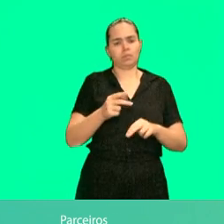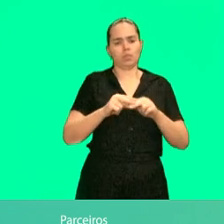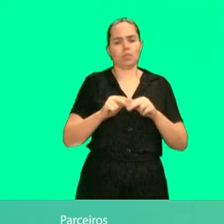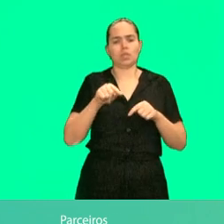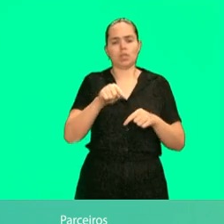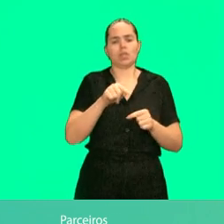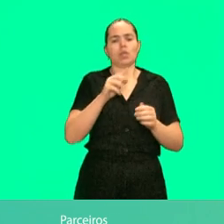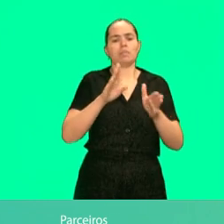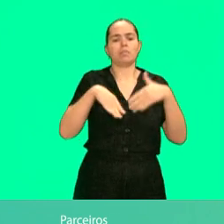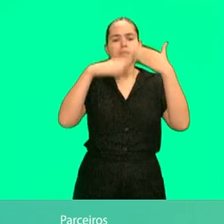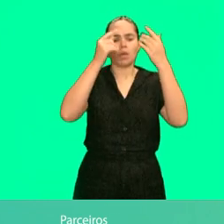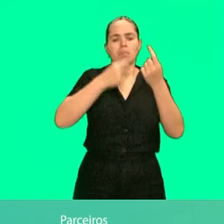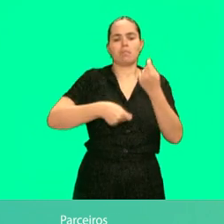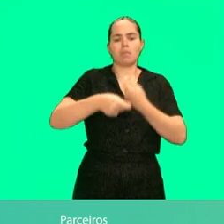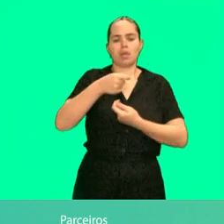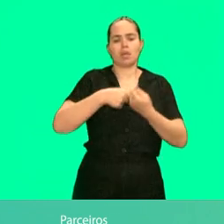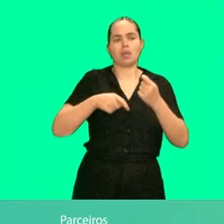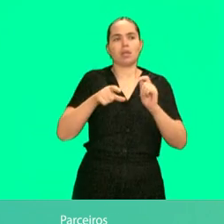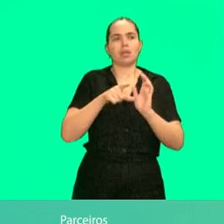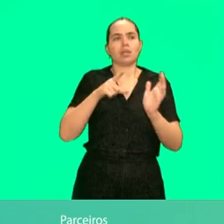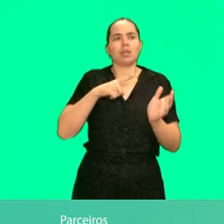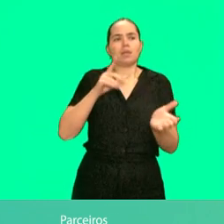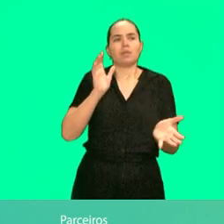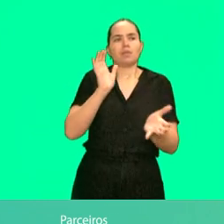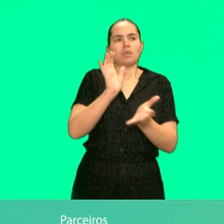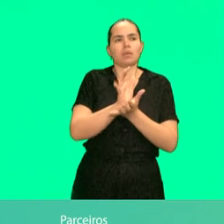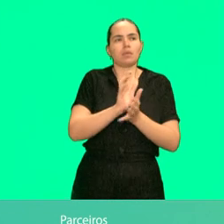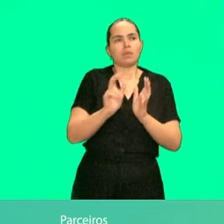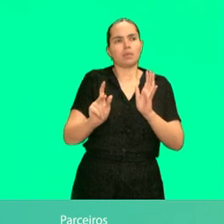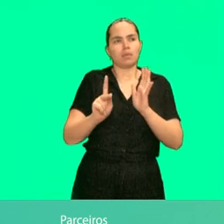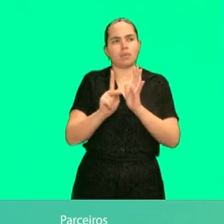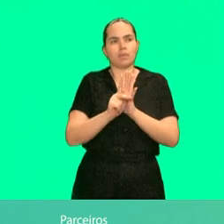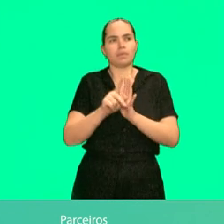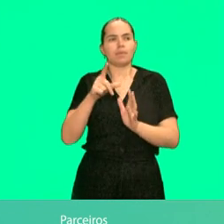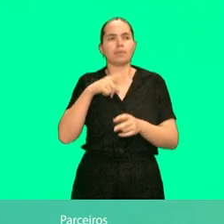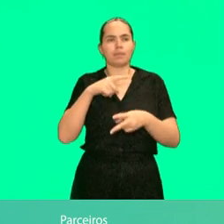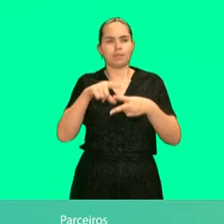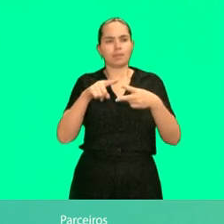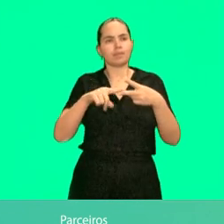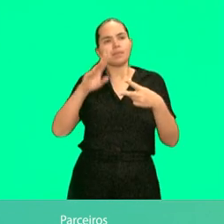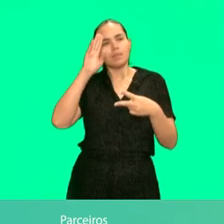educating people. We need to foster knowledge. And according to Bloomberg,